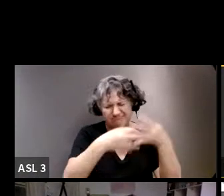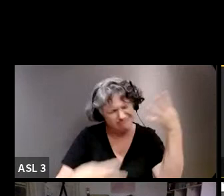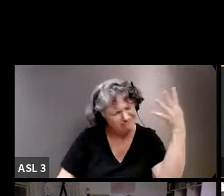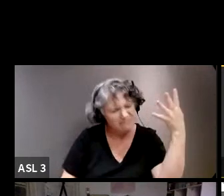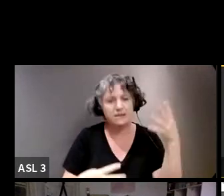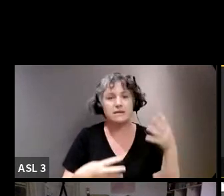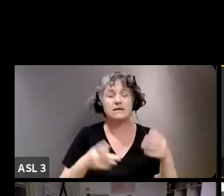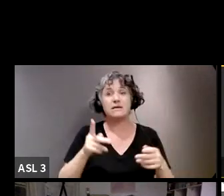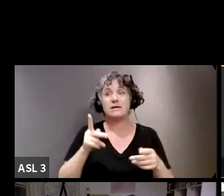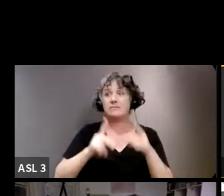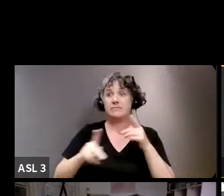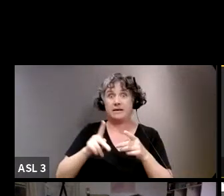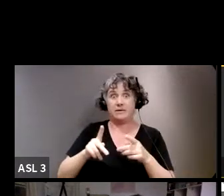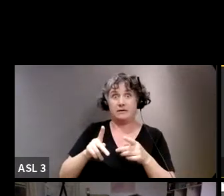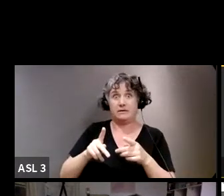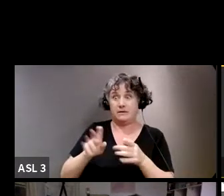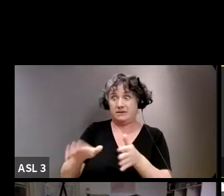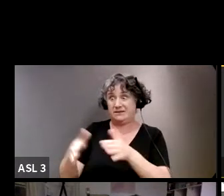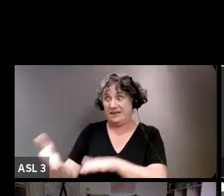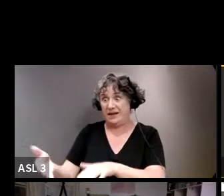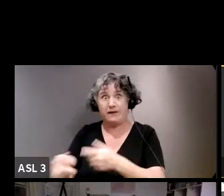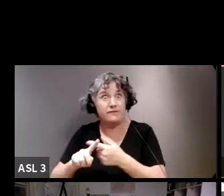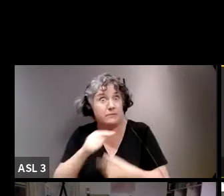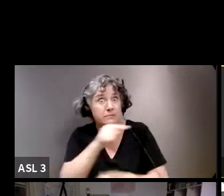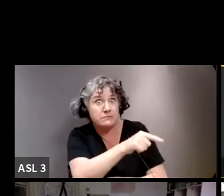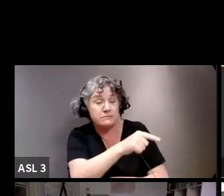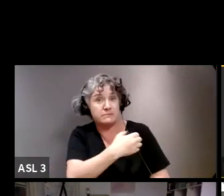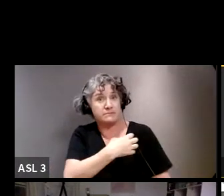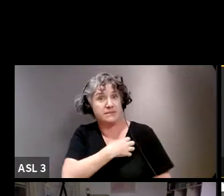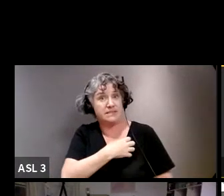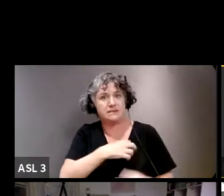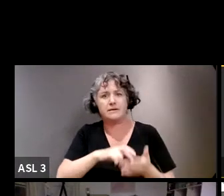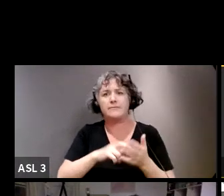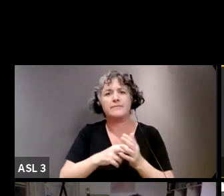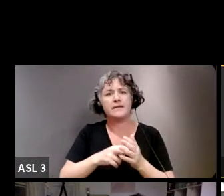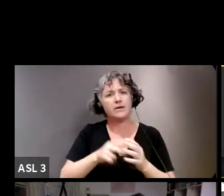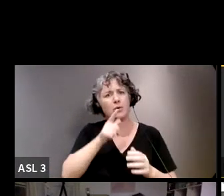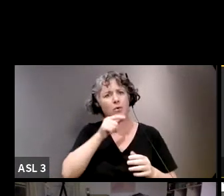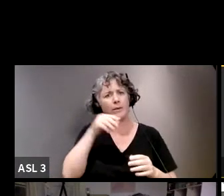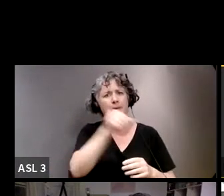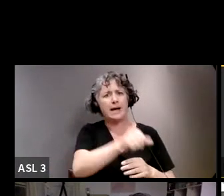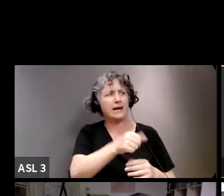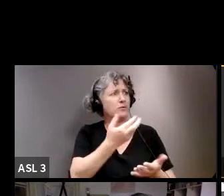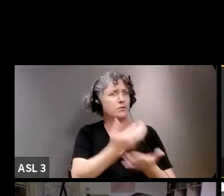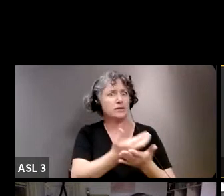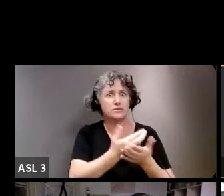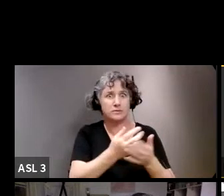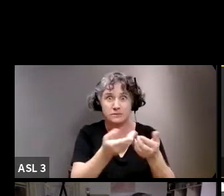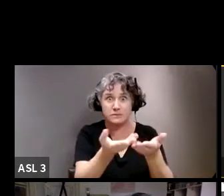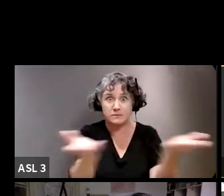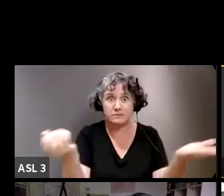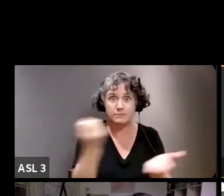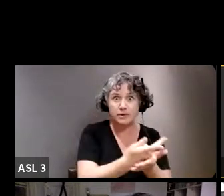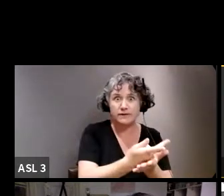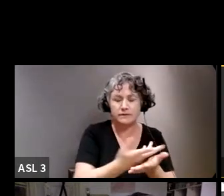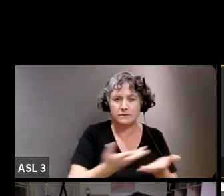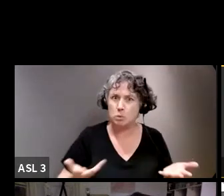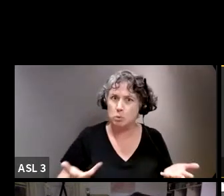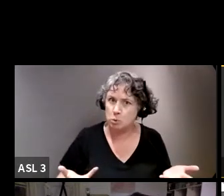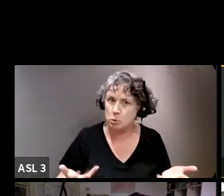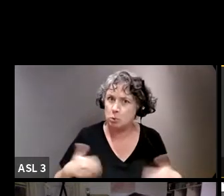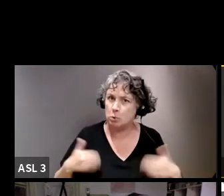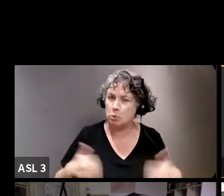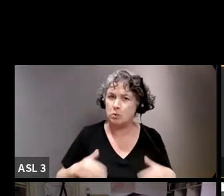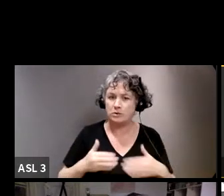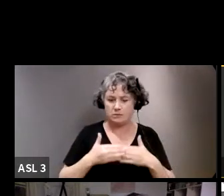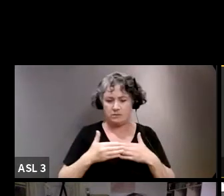dies at the hands of police that person dies at the hands of resources paid for by this board i understand that these next two weeks will be challenging and